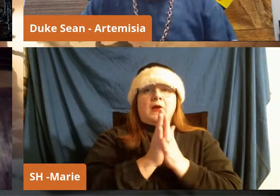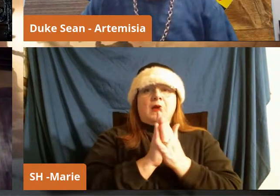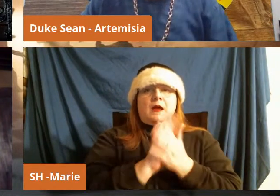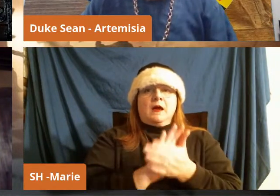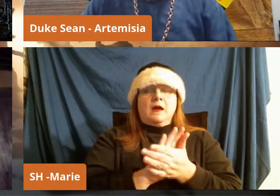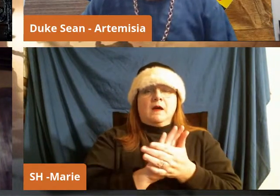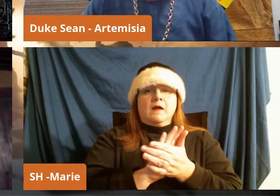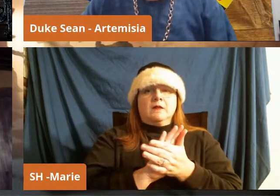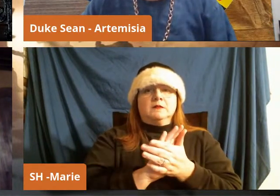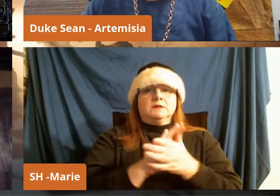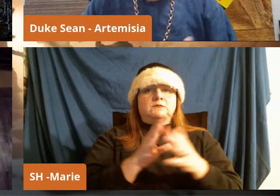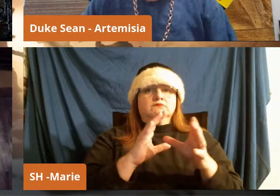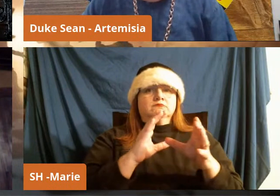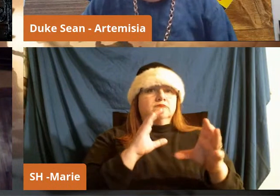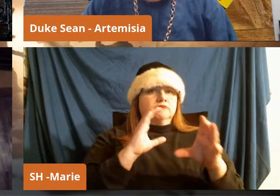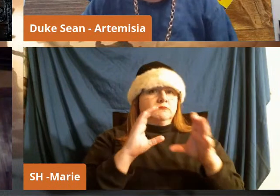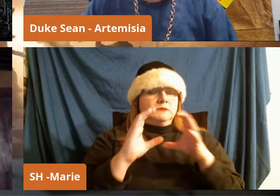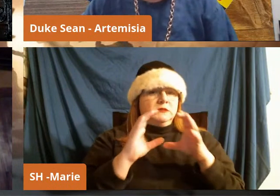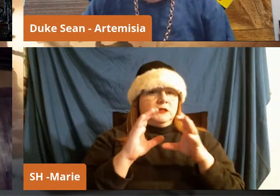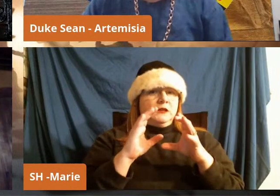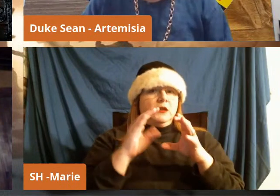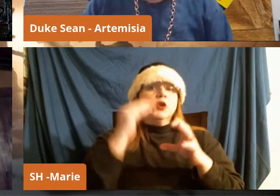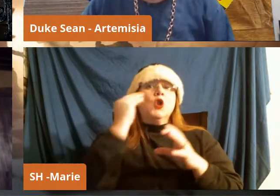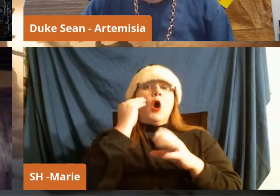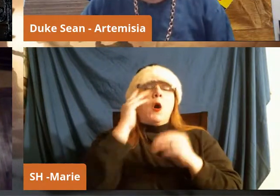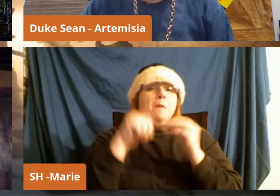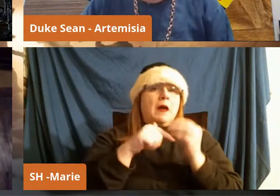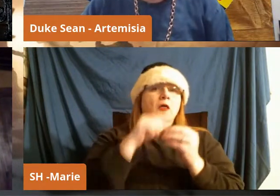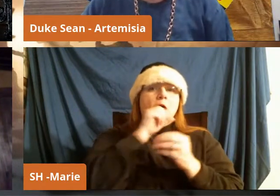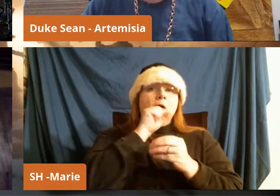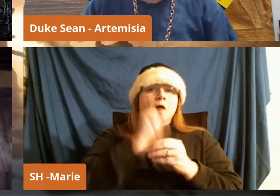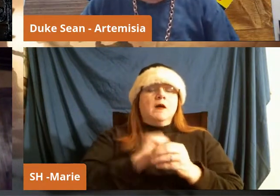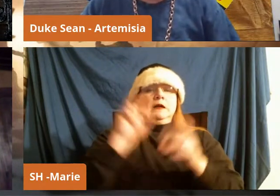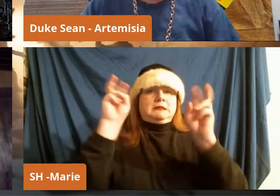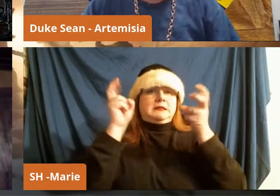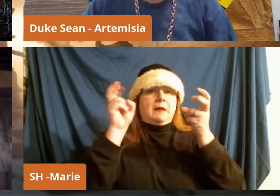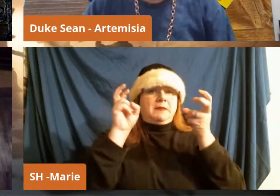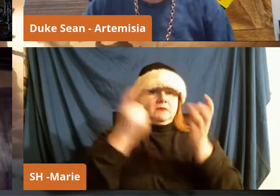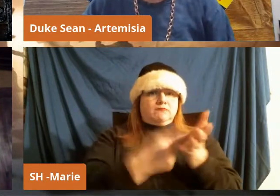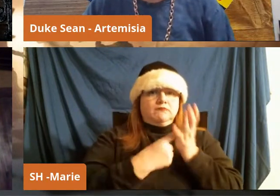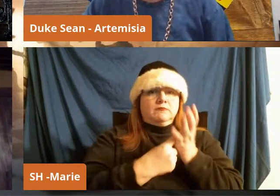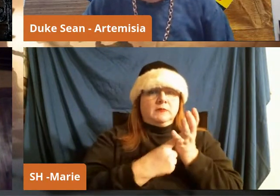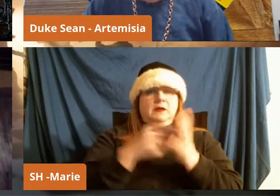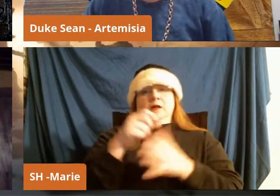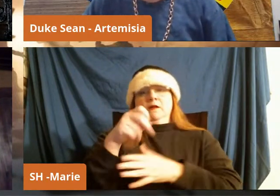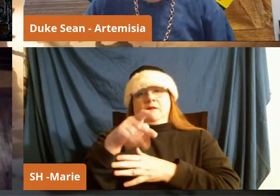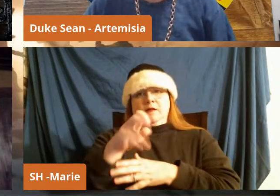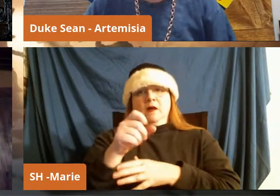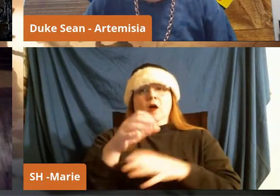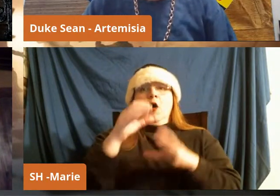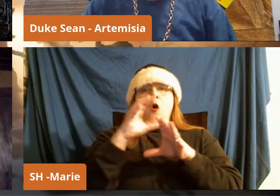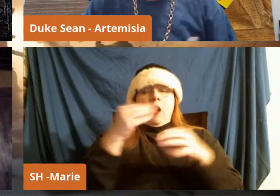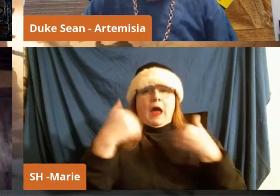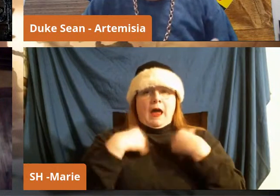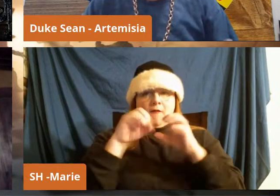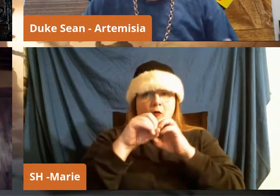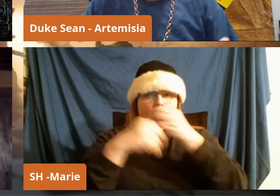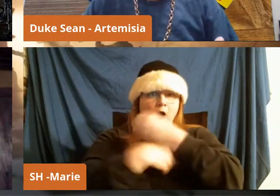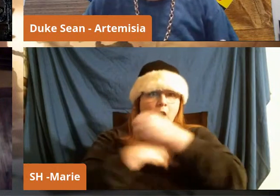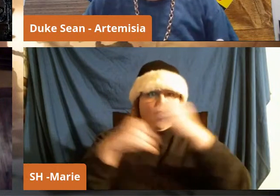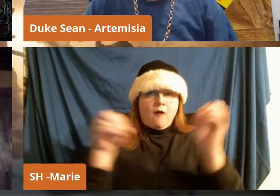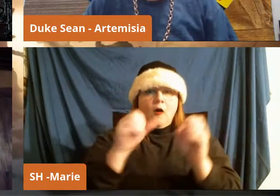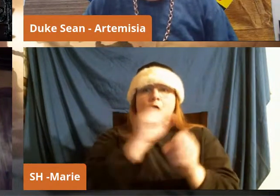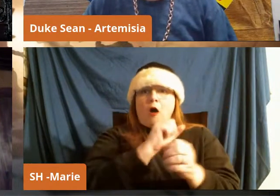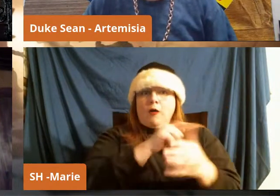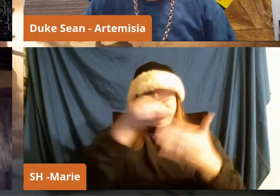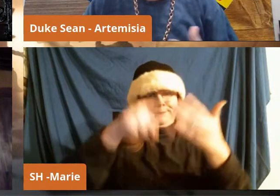being conversive in medieval topics, and those sort of things, and autocrating events and holding offices. And there were all these